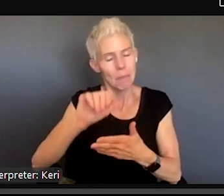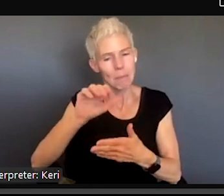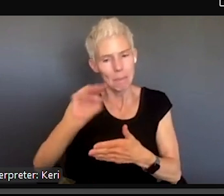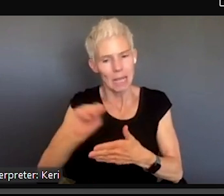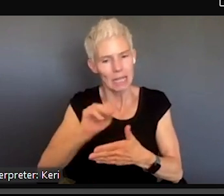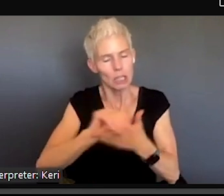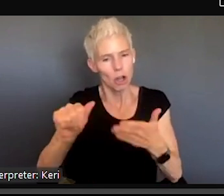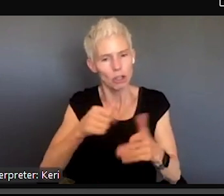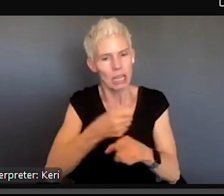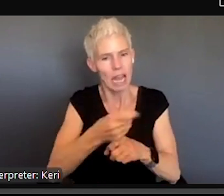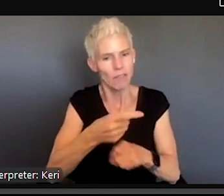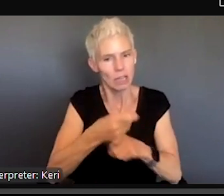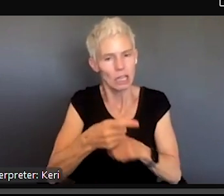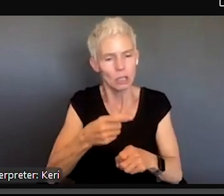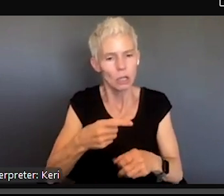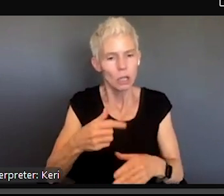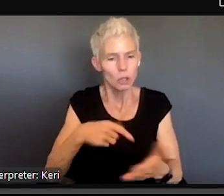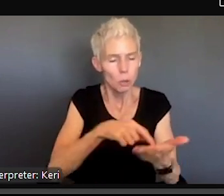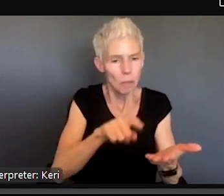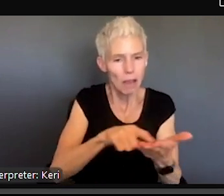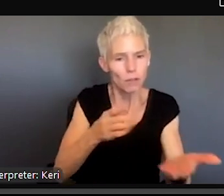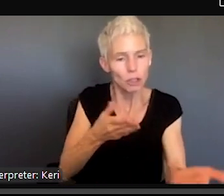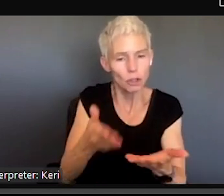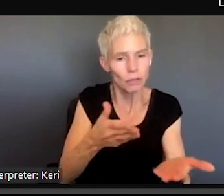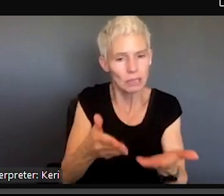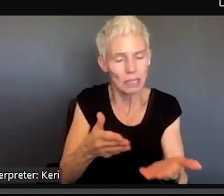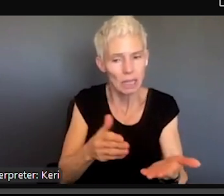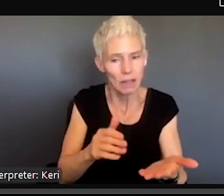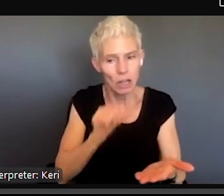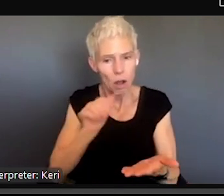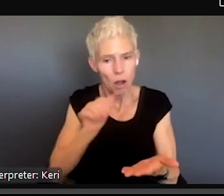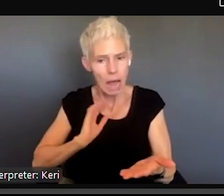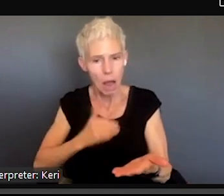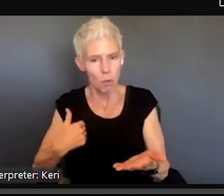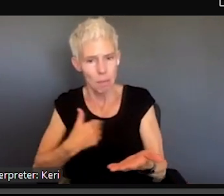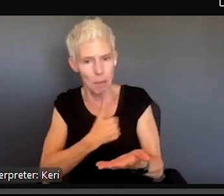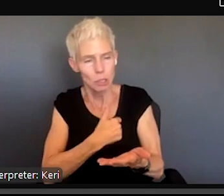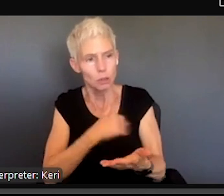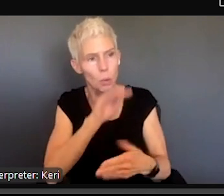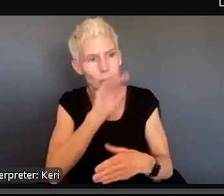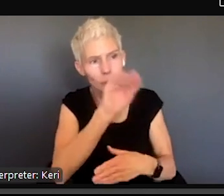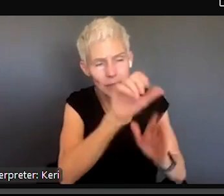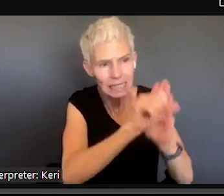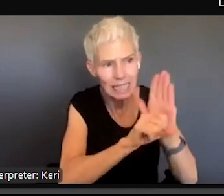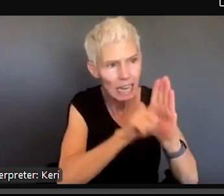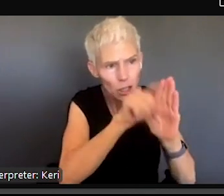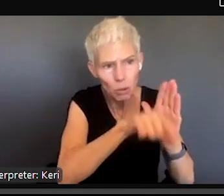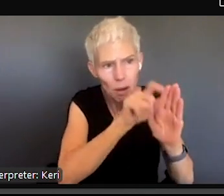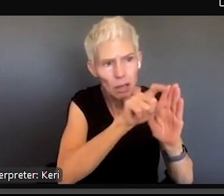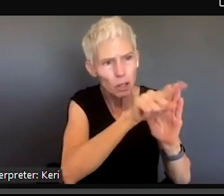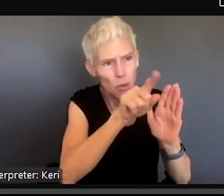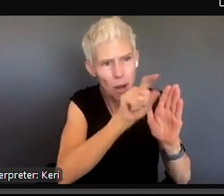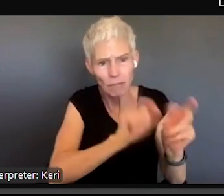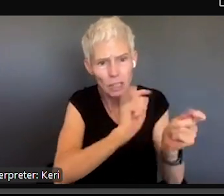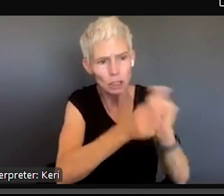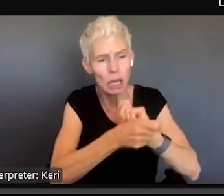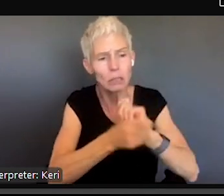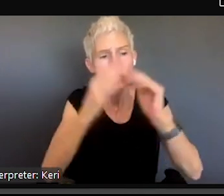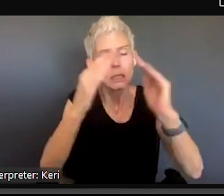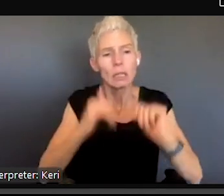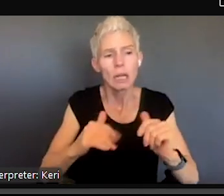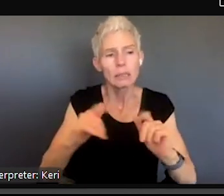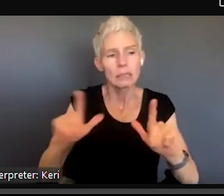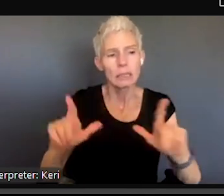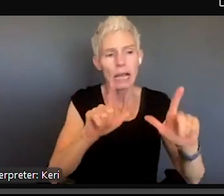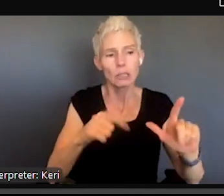aren't ours. So we've gone to the state, say you've got to make a change. And next and last slide. And here is